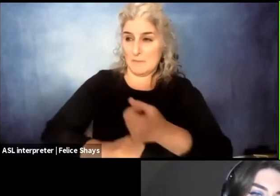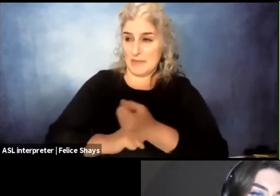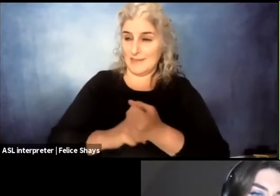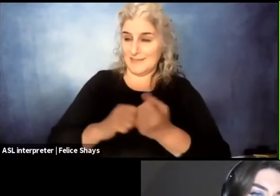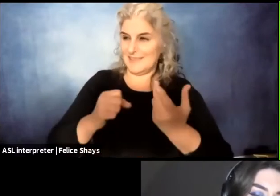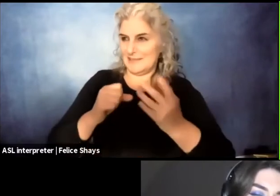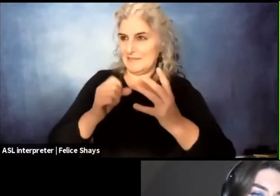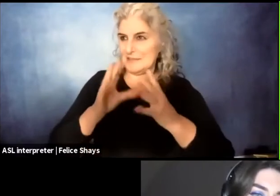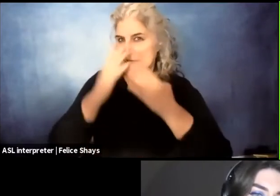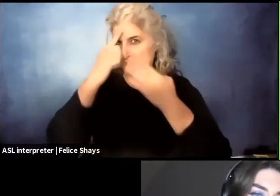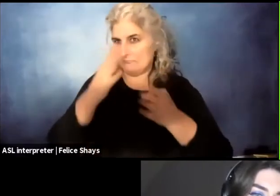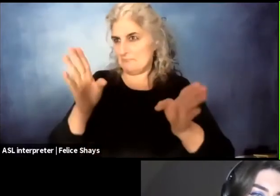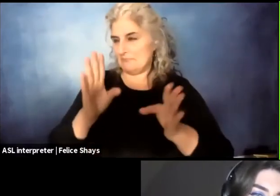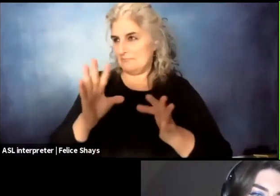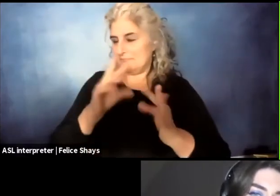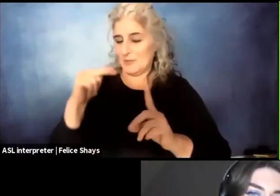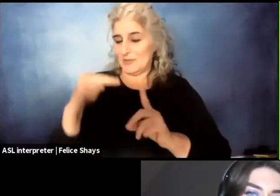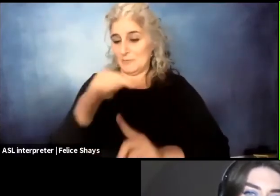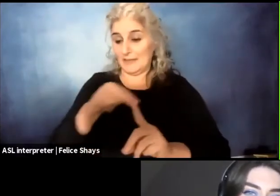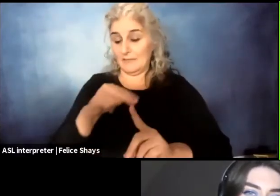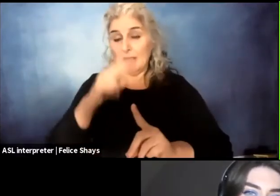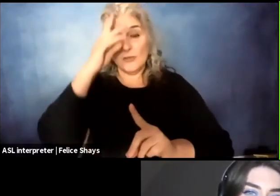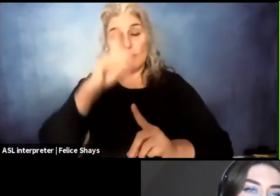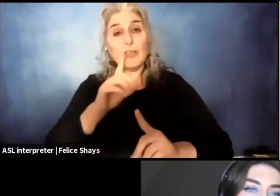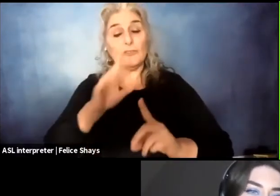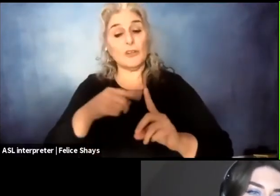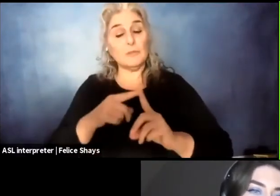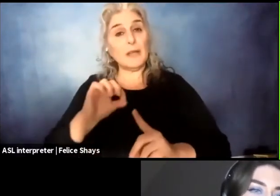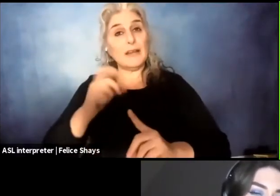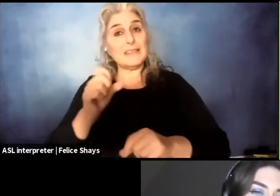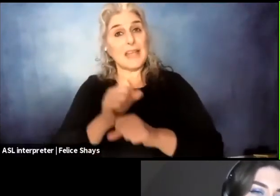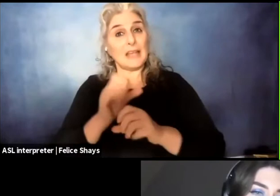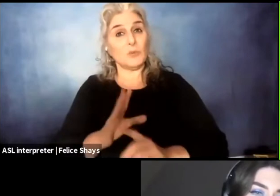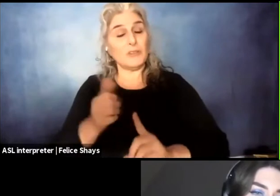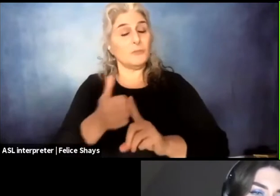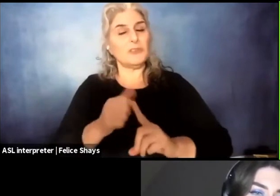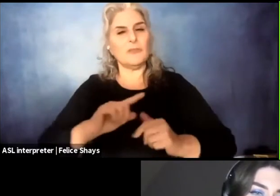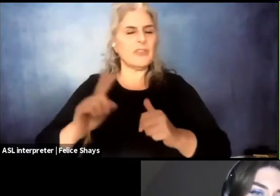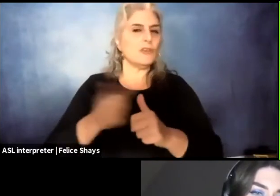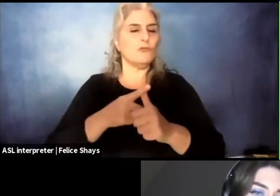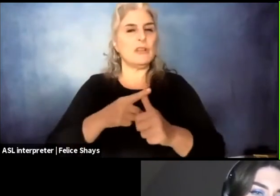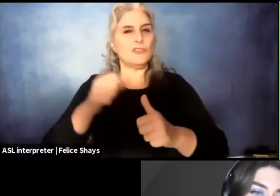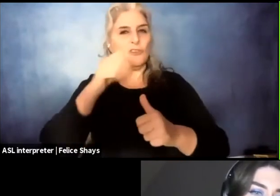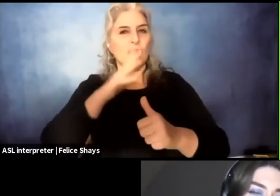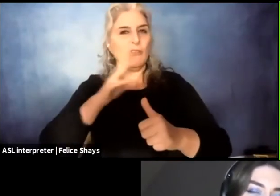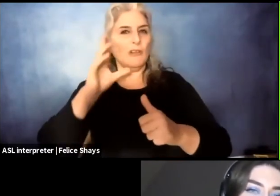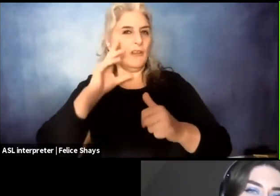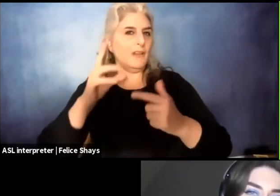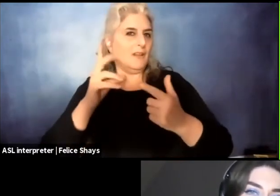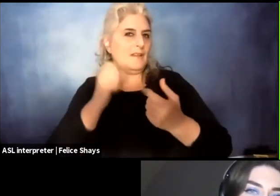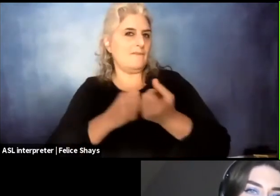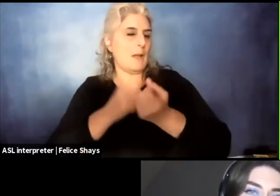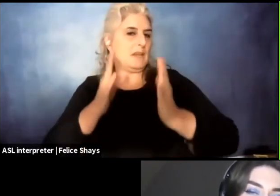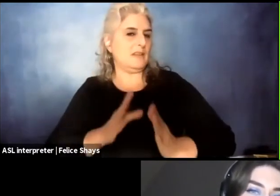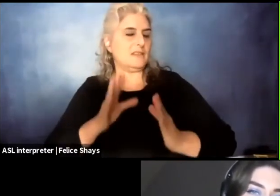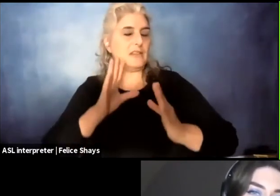you talked about the fact that sex workers are the original feminists shaping and contributing to social movements across the world. And that's something